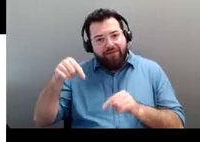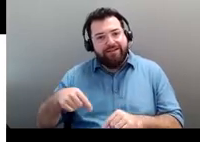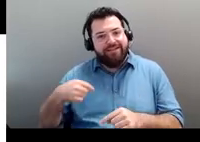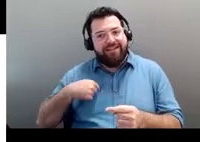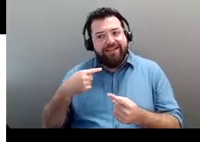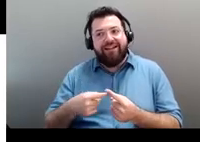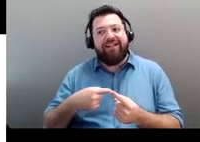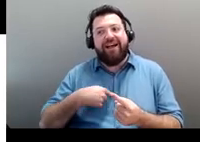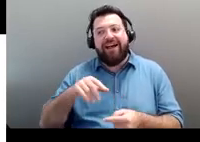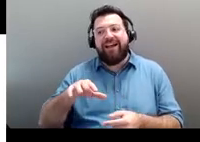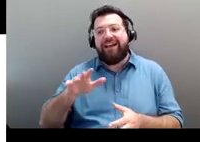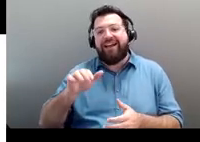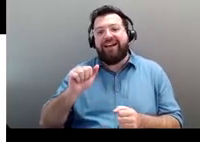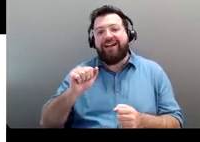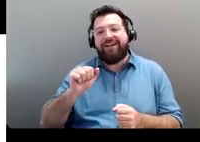until I found